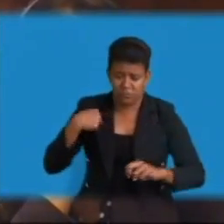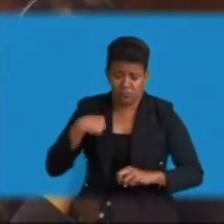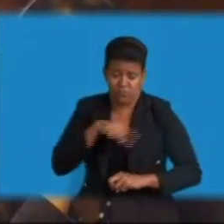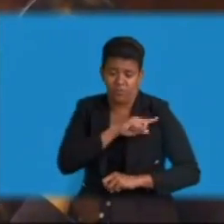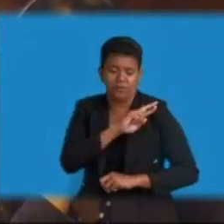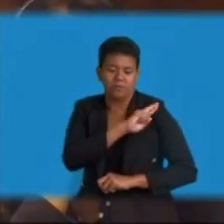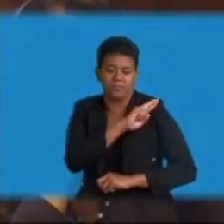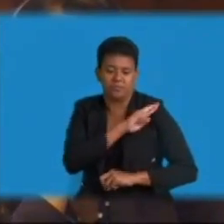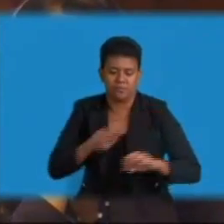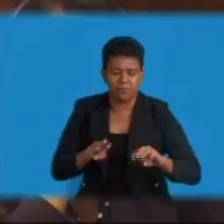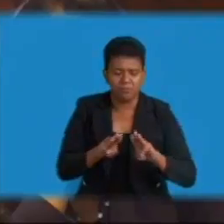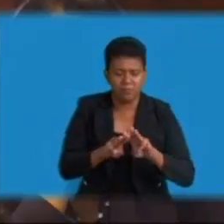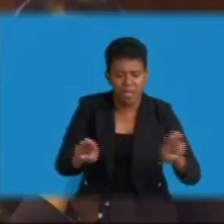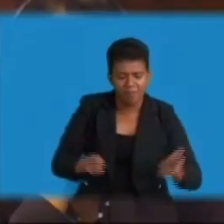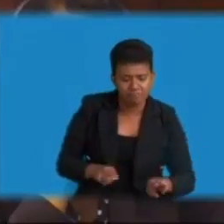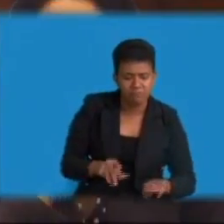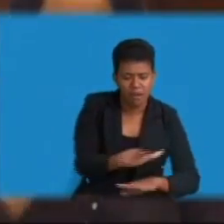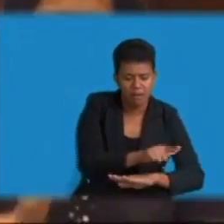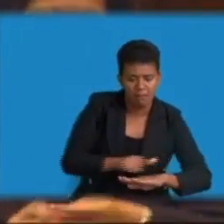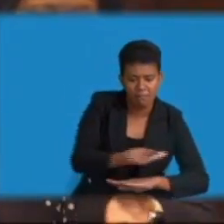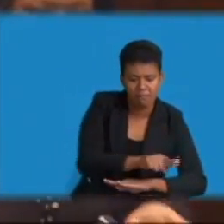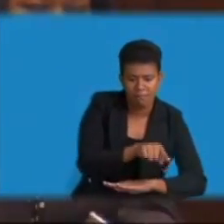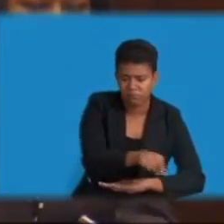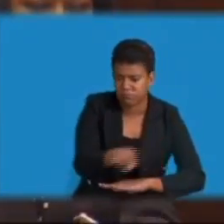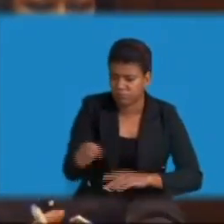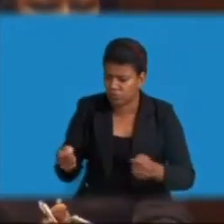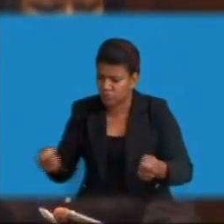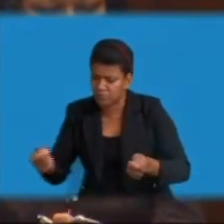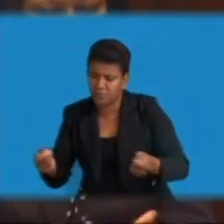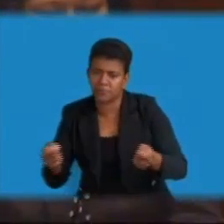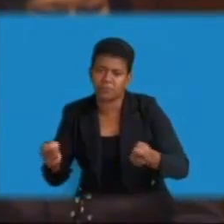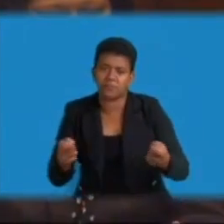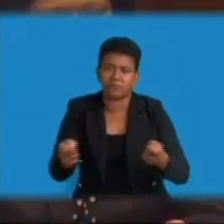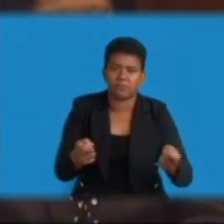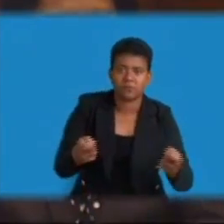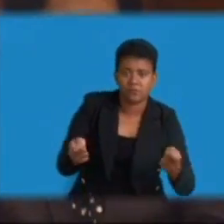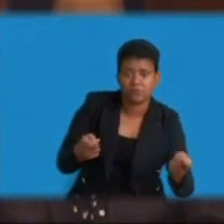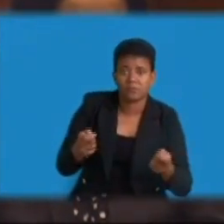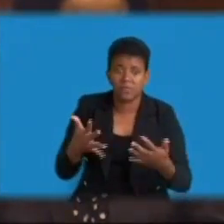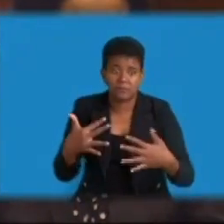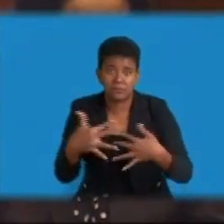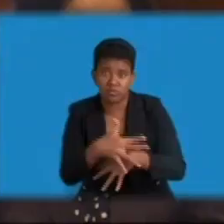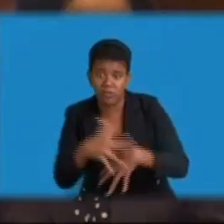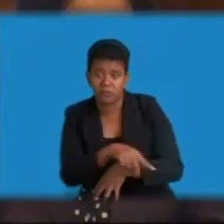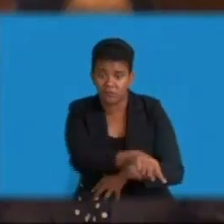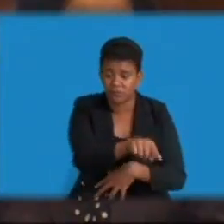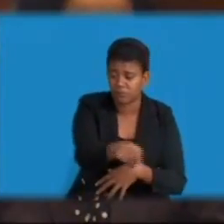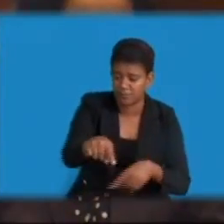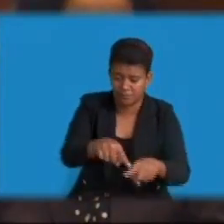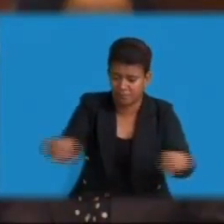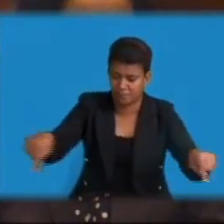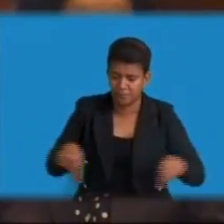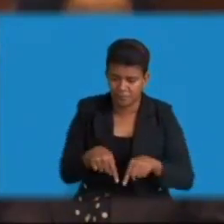mapping, extensions and maintenance of existing trigonometrical survey network and triangulation, and also upgrading of the